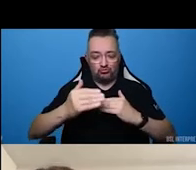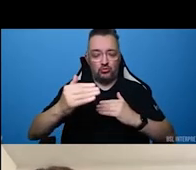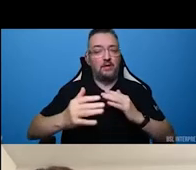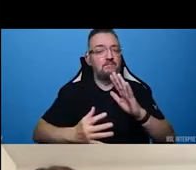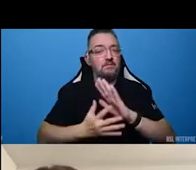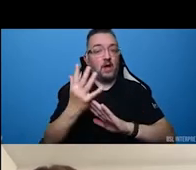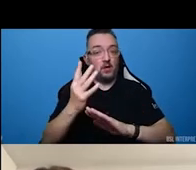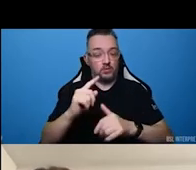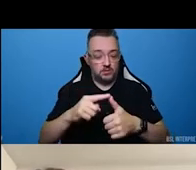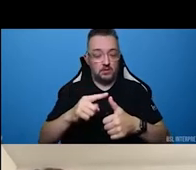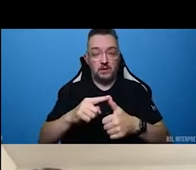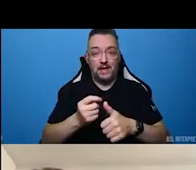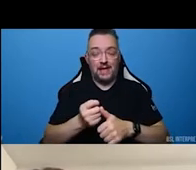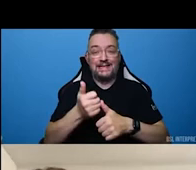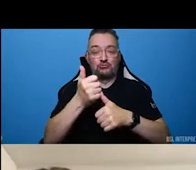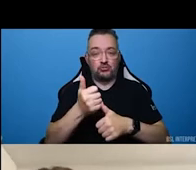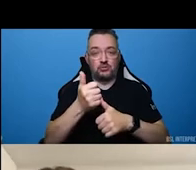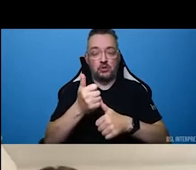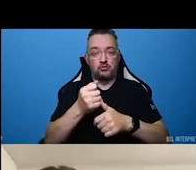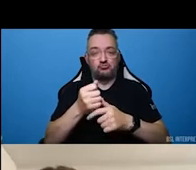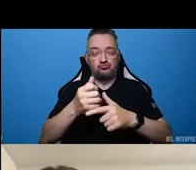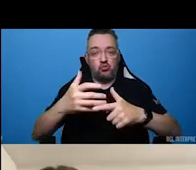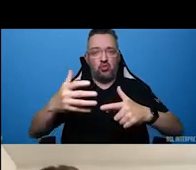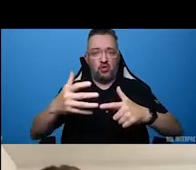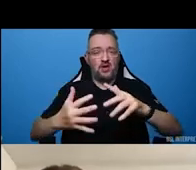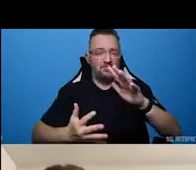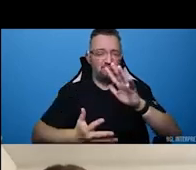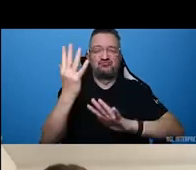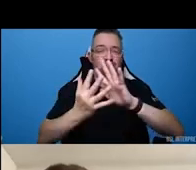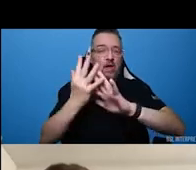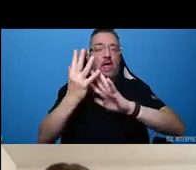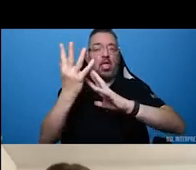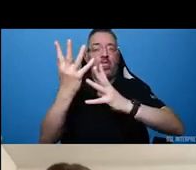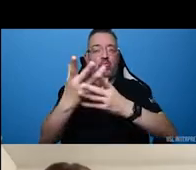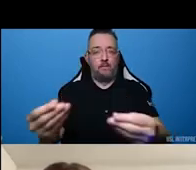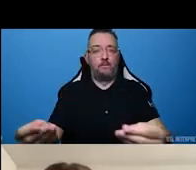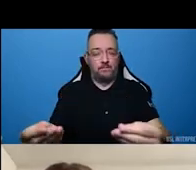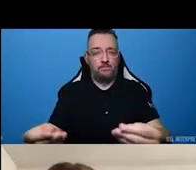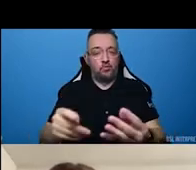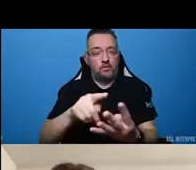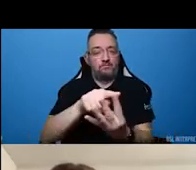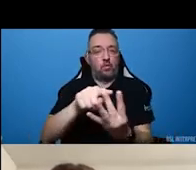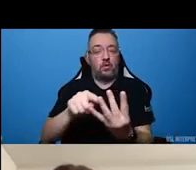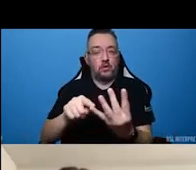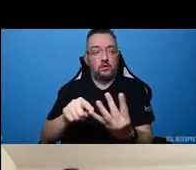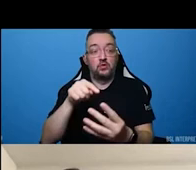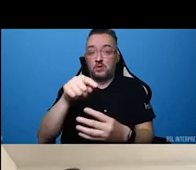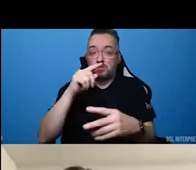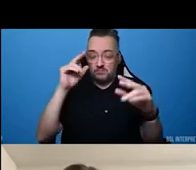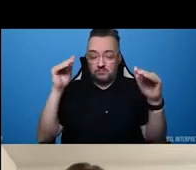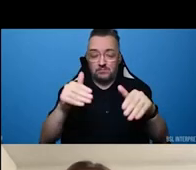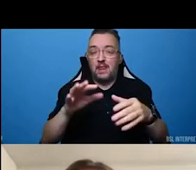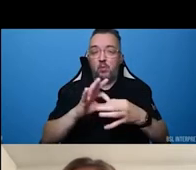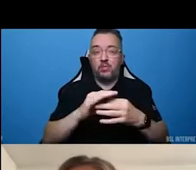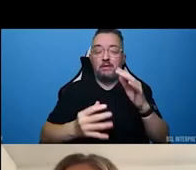is ignition, growth, inferno and decay. And so this notion of fire and heat is